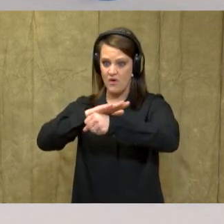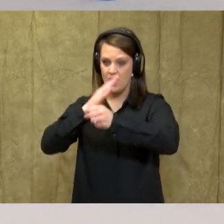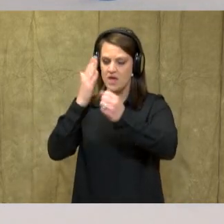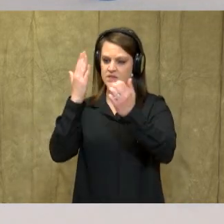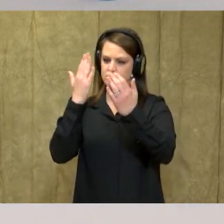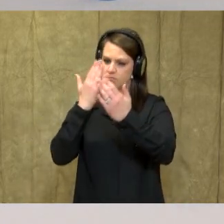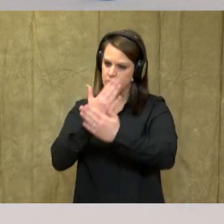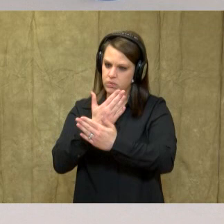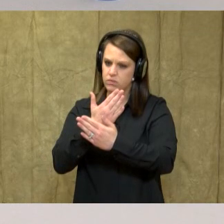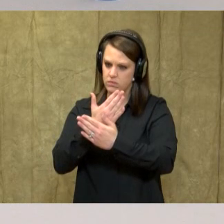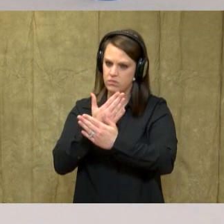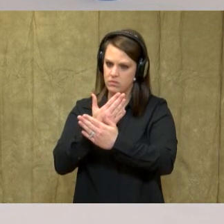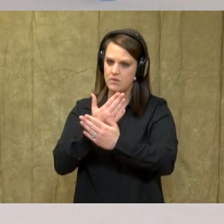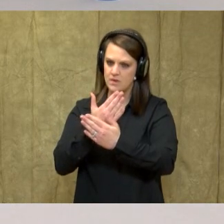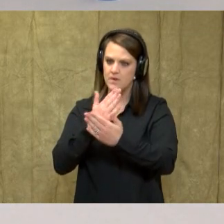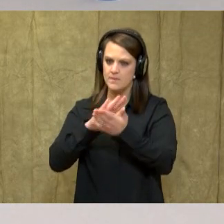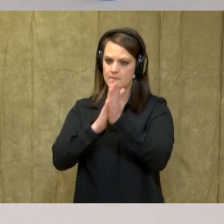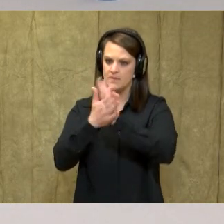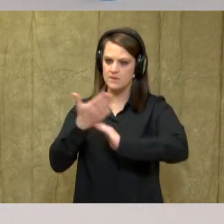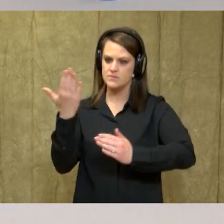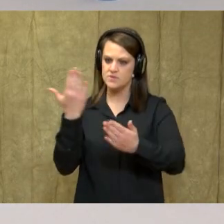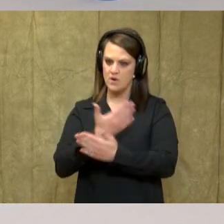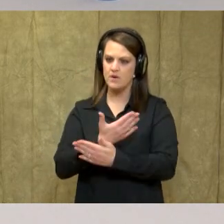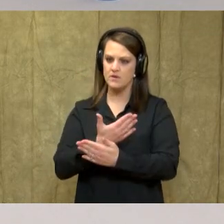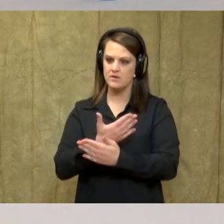when it gets full. And it gets dark.